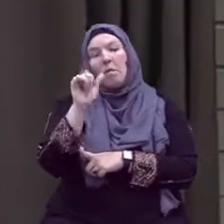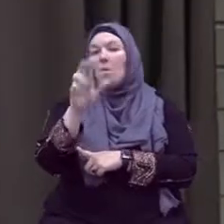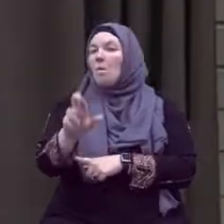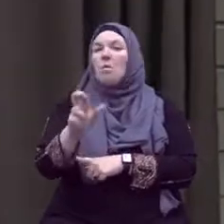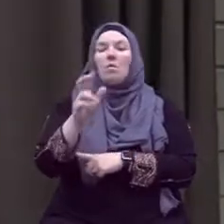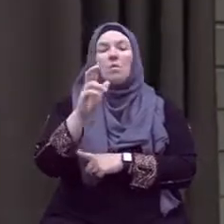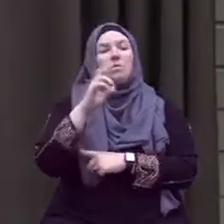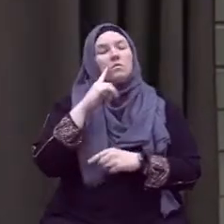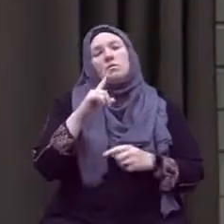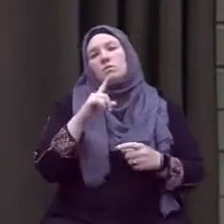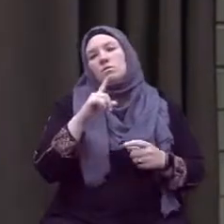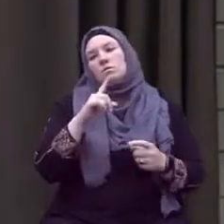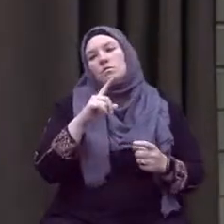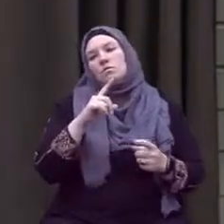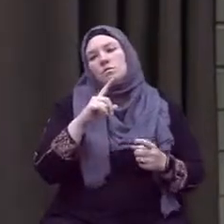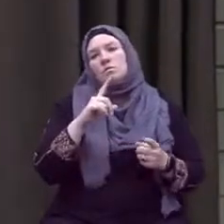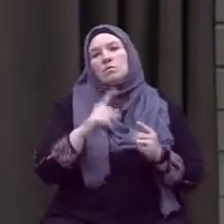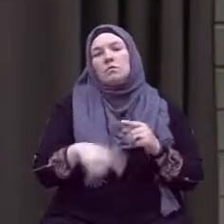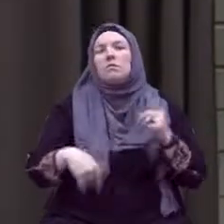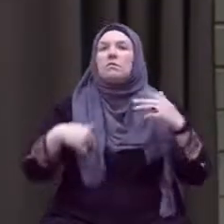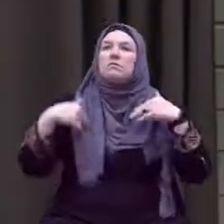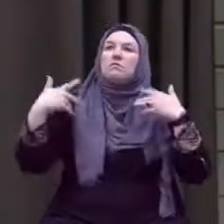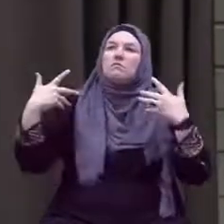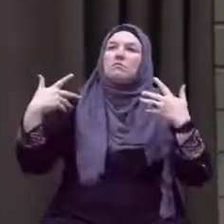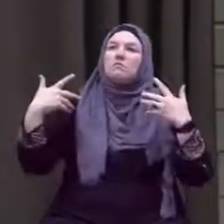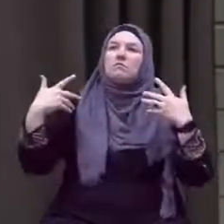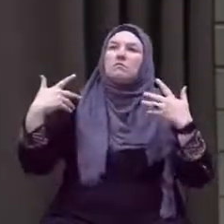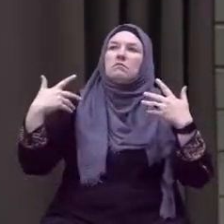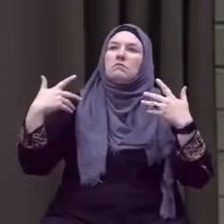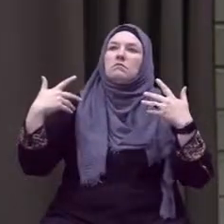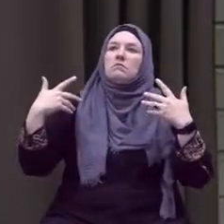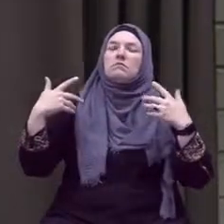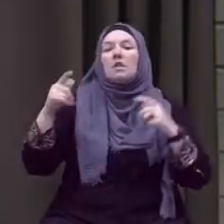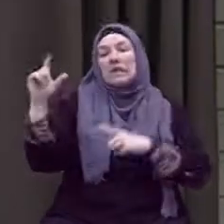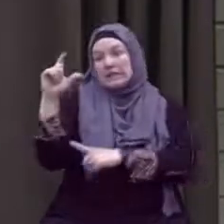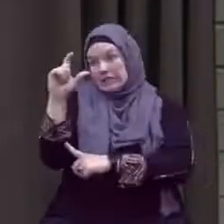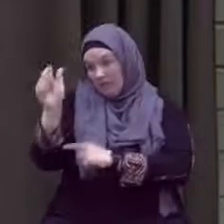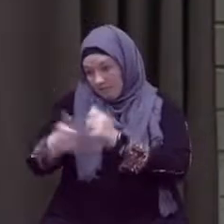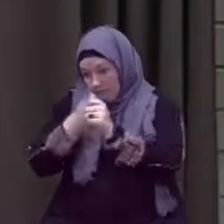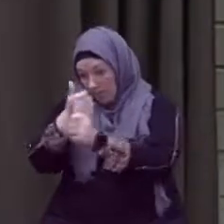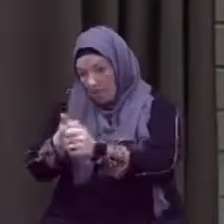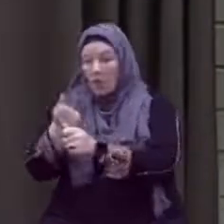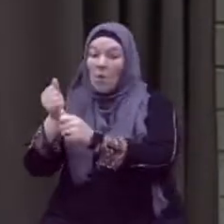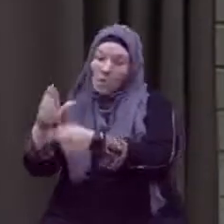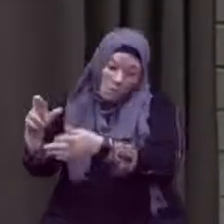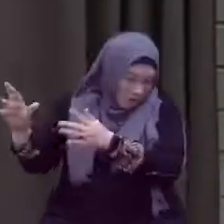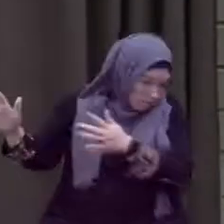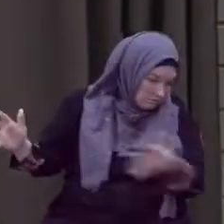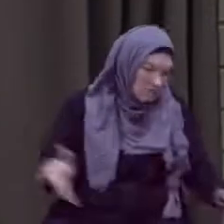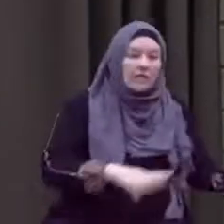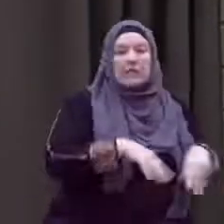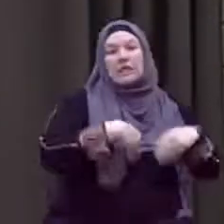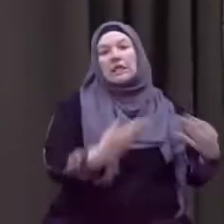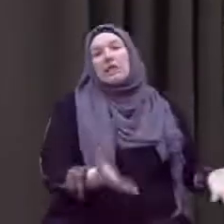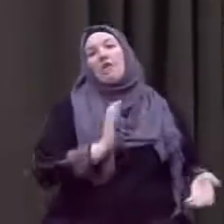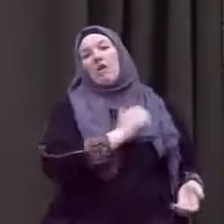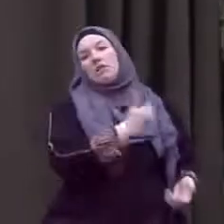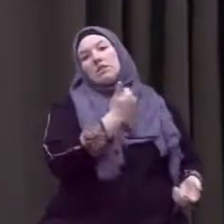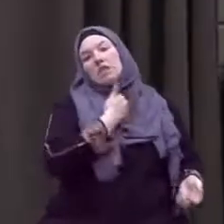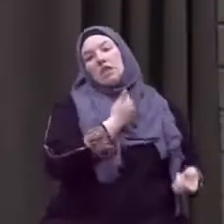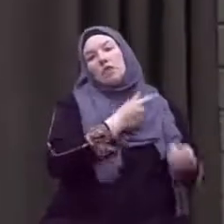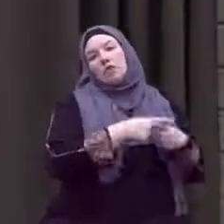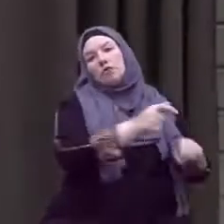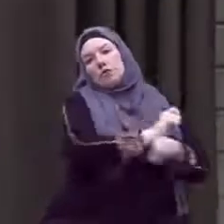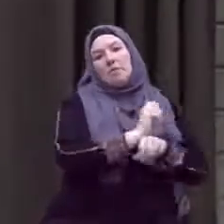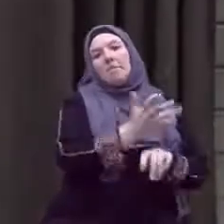throw ourselves in the hands of our enemies as slaves and laborers to